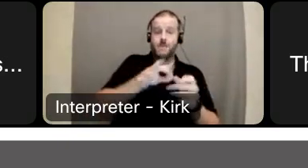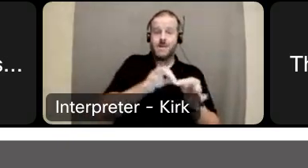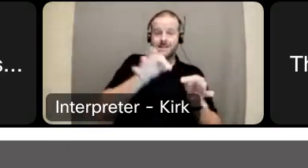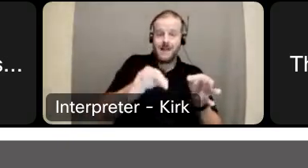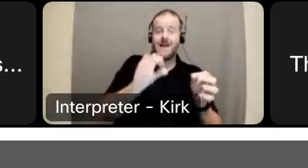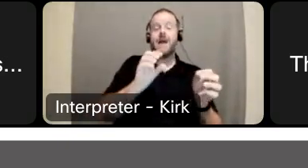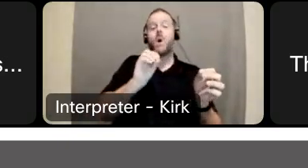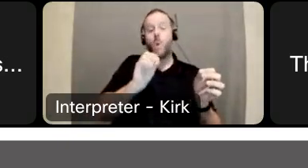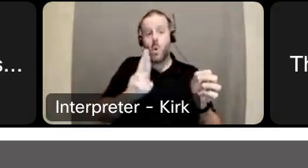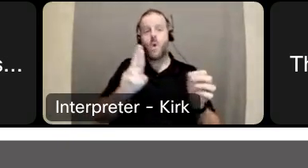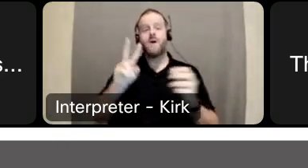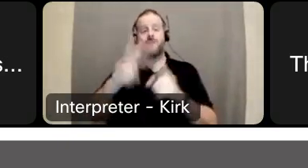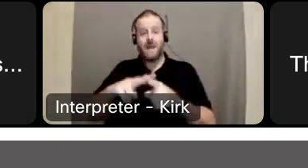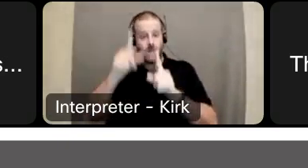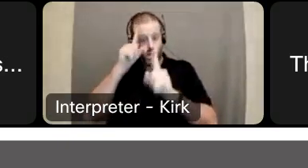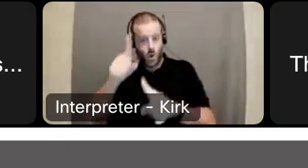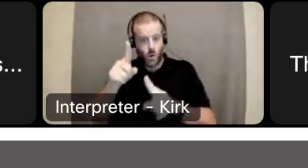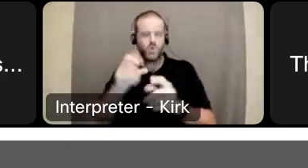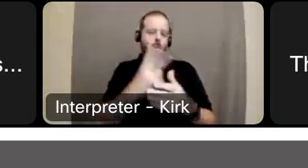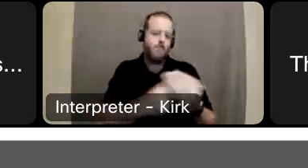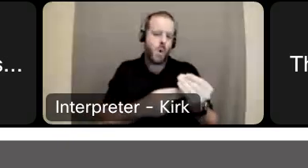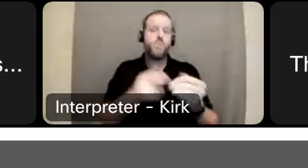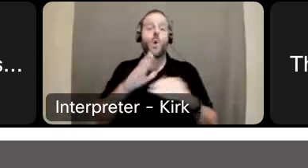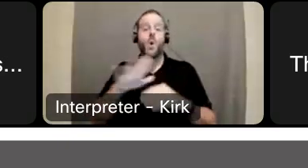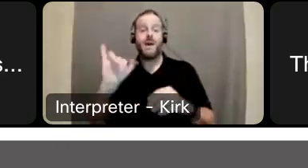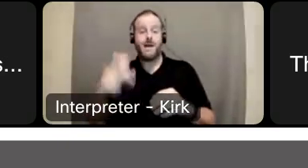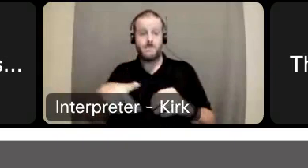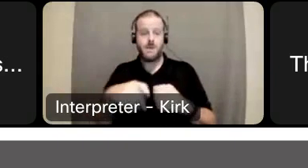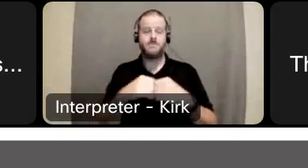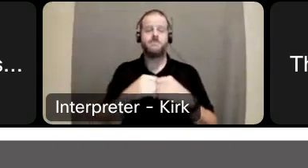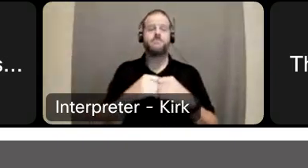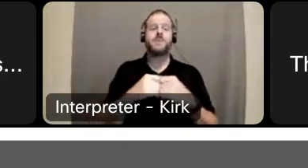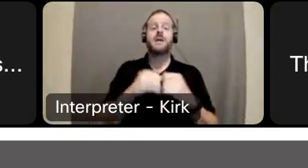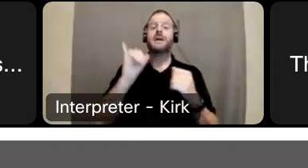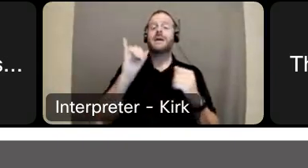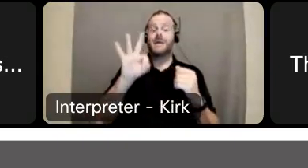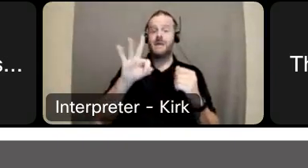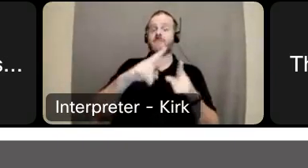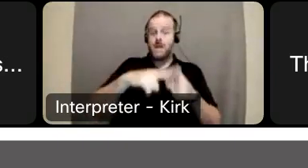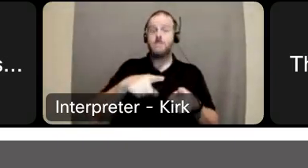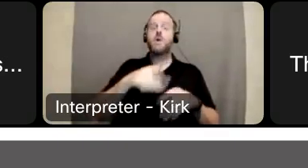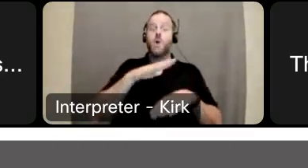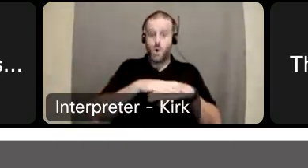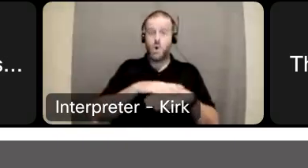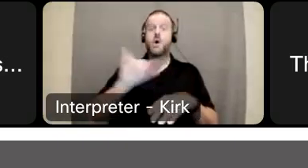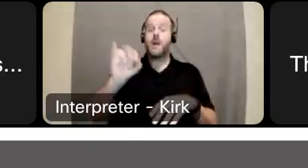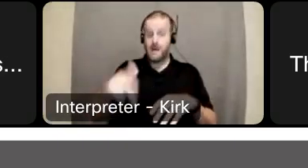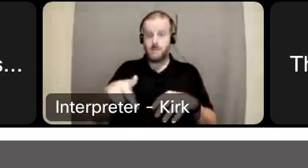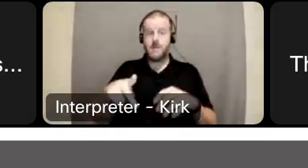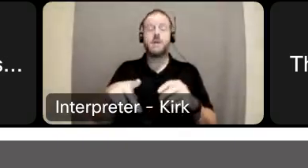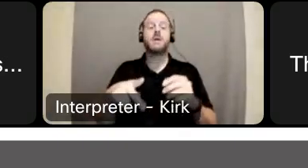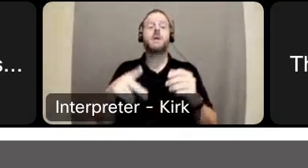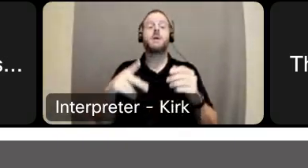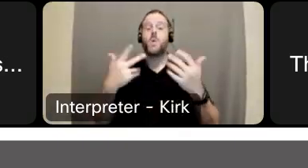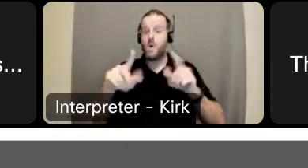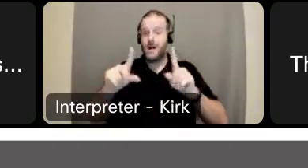or vocabulary goals on his or IEP? If vocabulary is something that is needing to be targeted, has been assessed,